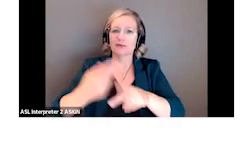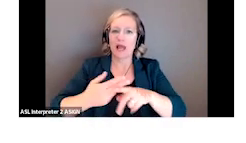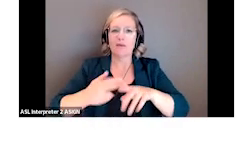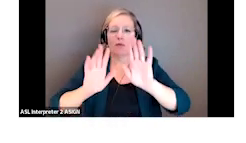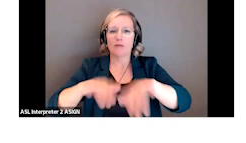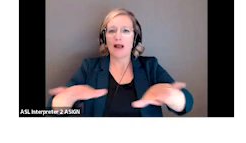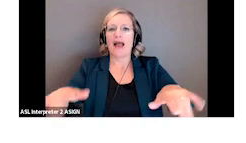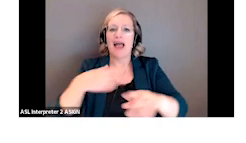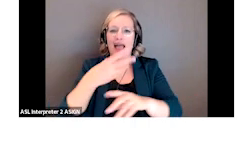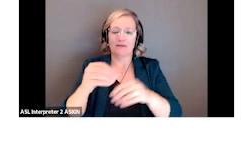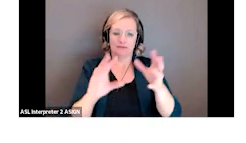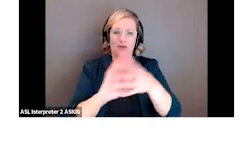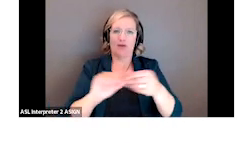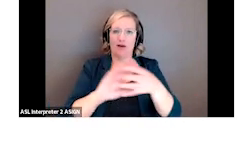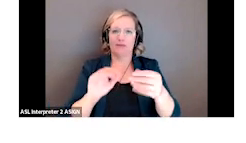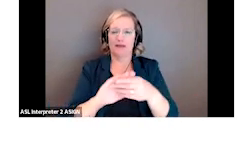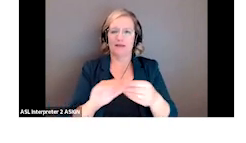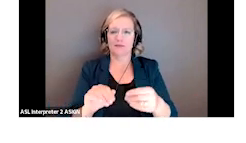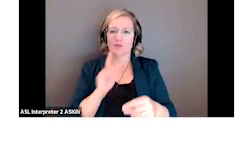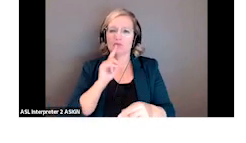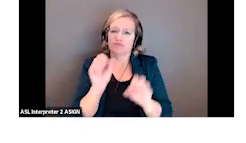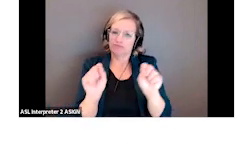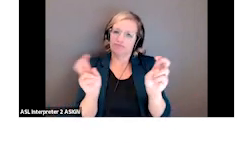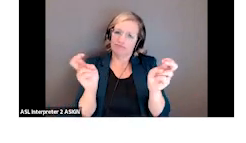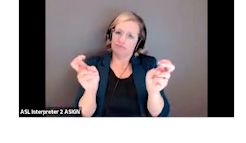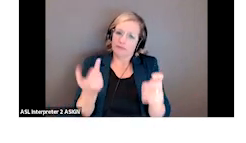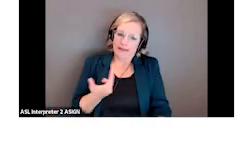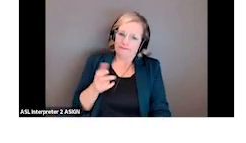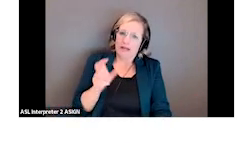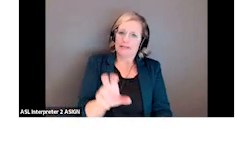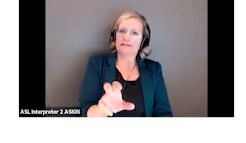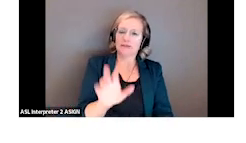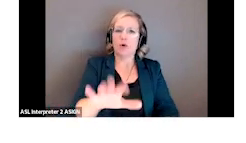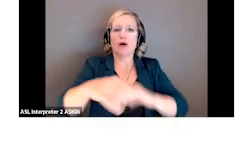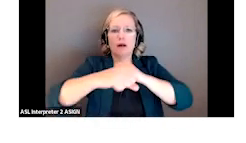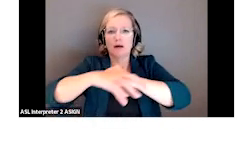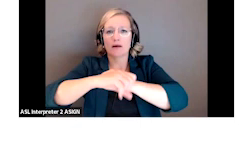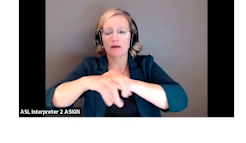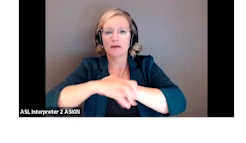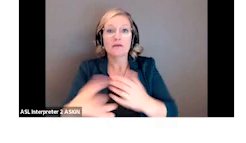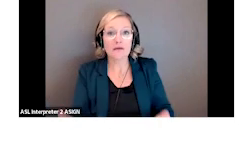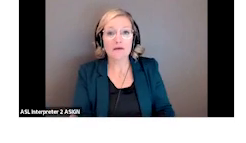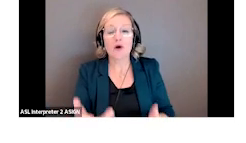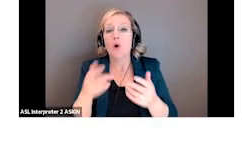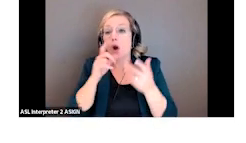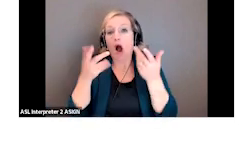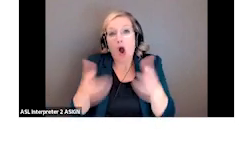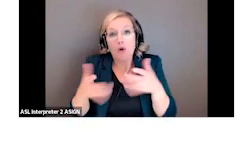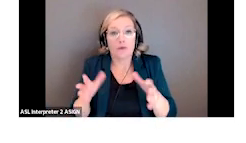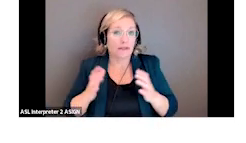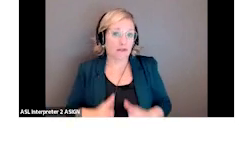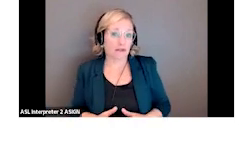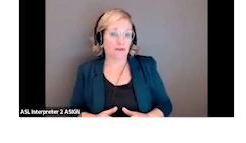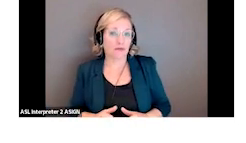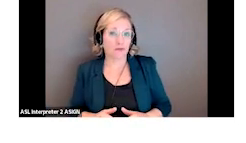it is. And so it's a good investment that allows us to talk to customers who may not know our